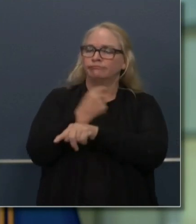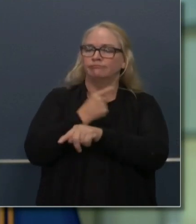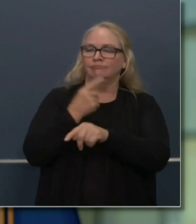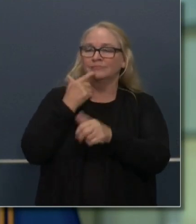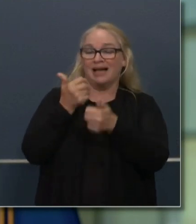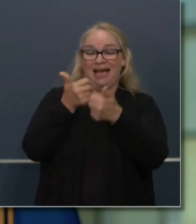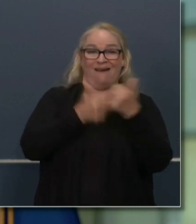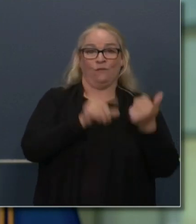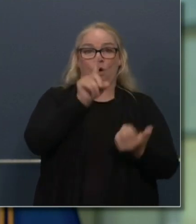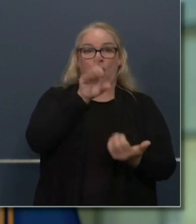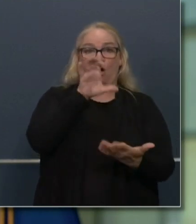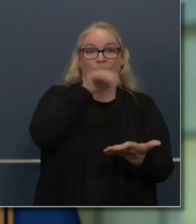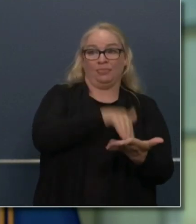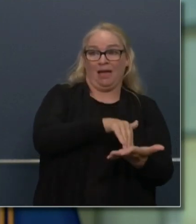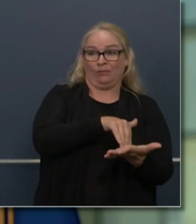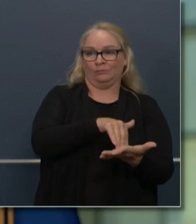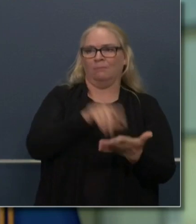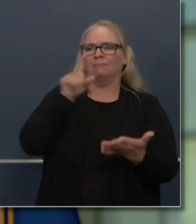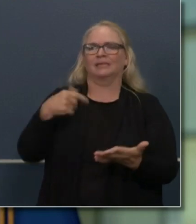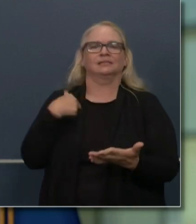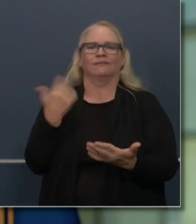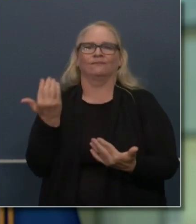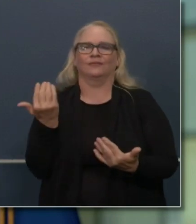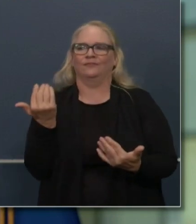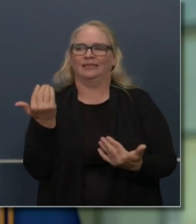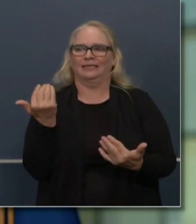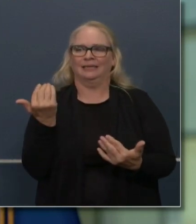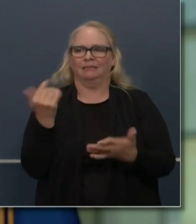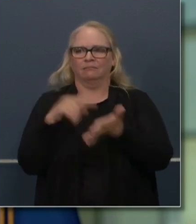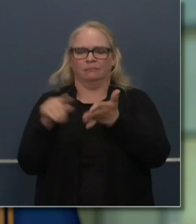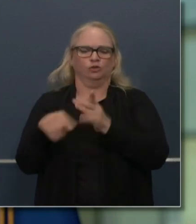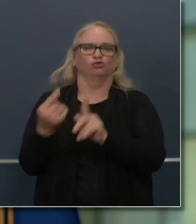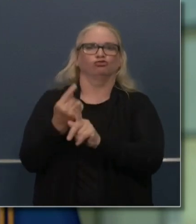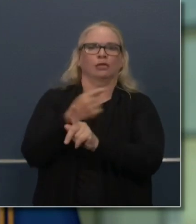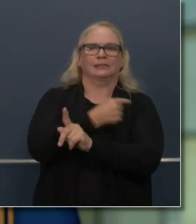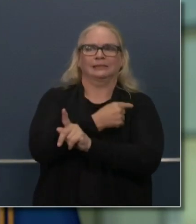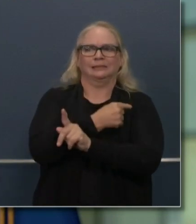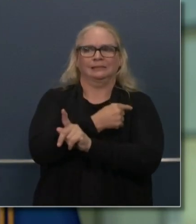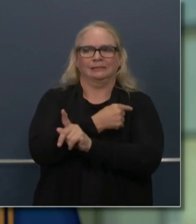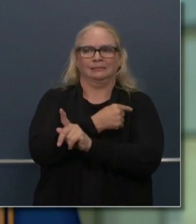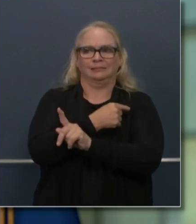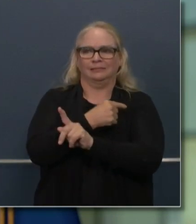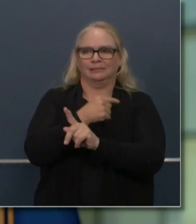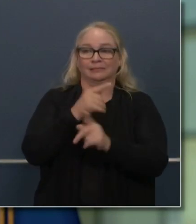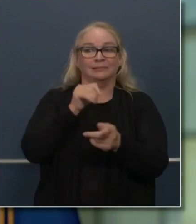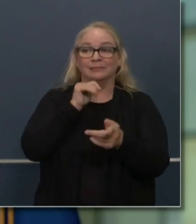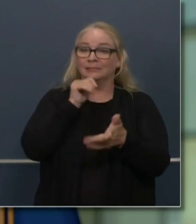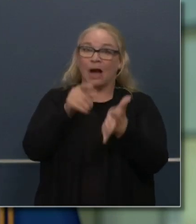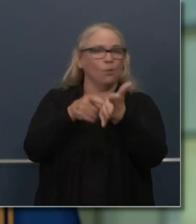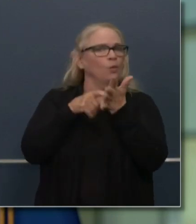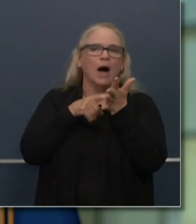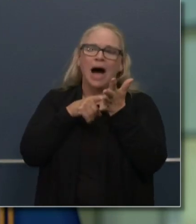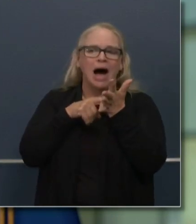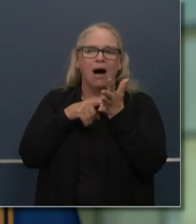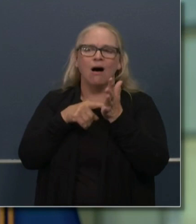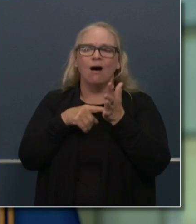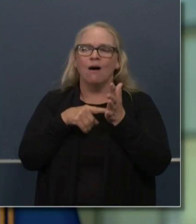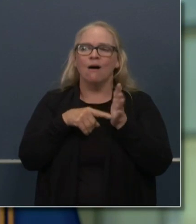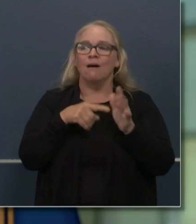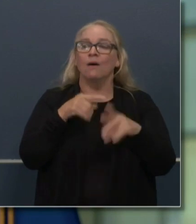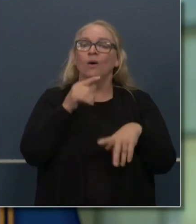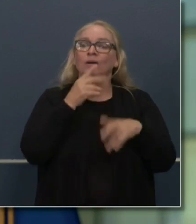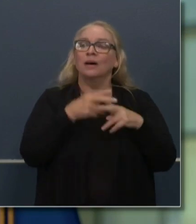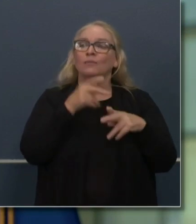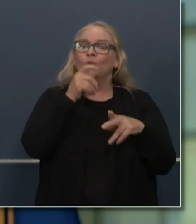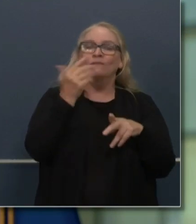each of those counties did that. They were not required to have them identified, named at the moment. We knew that we were